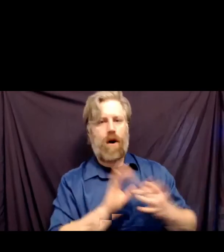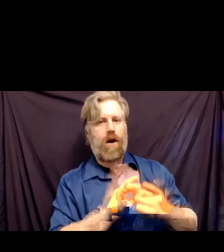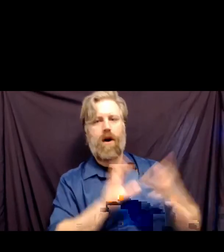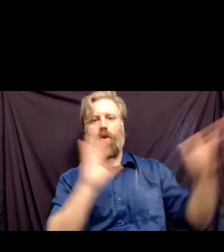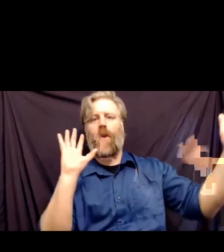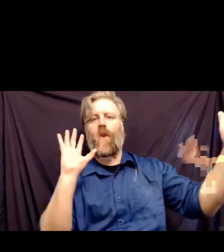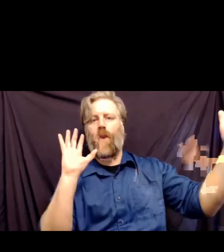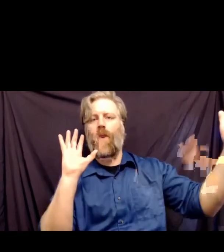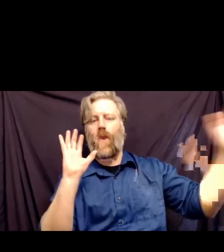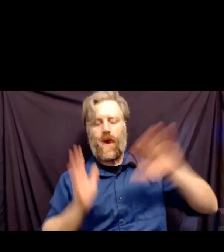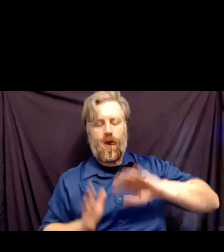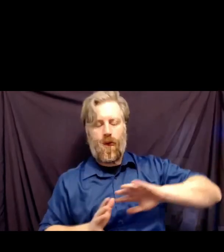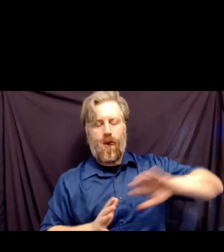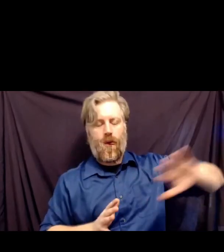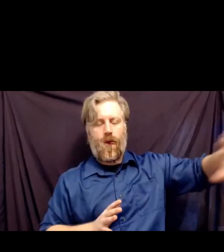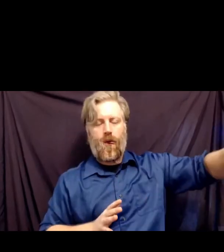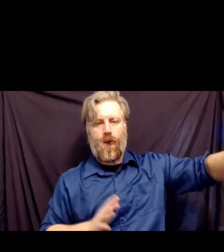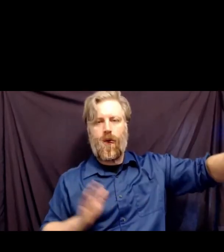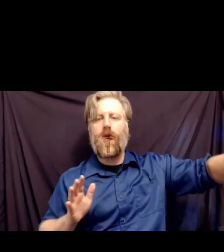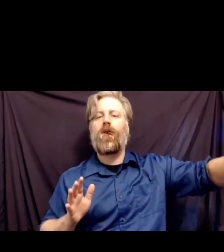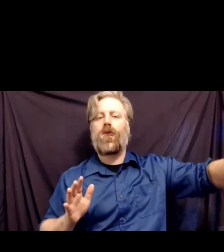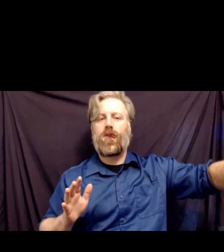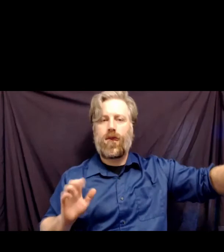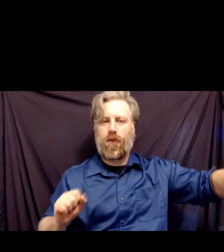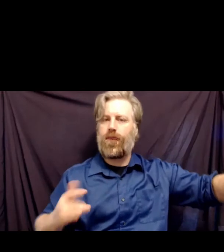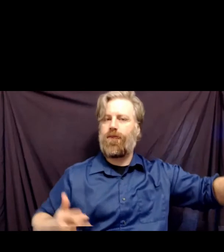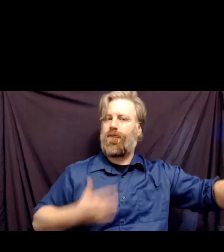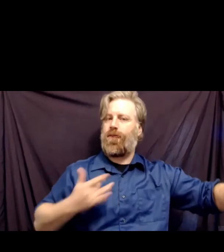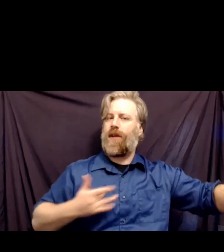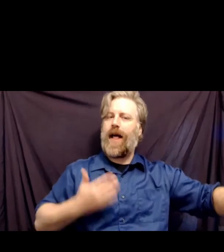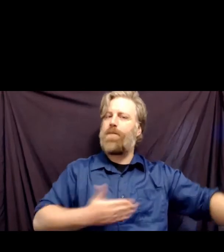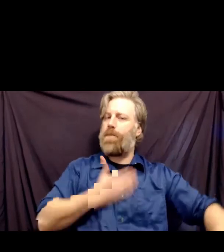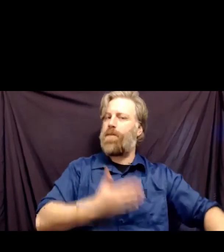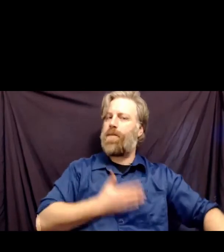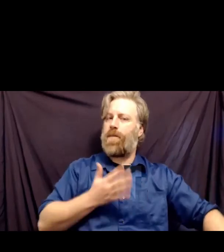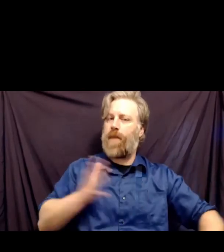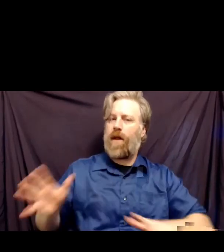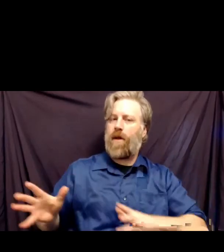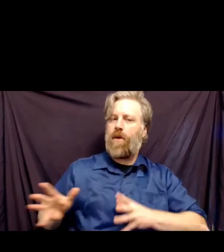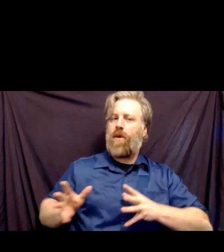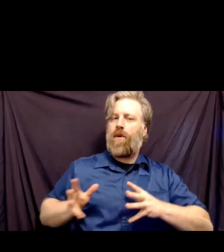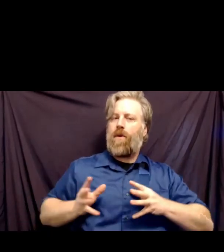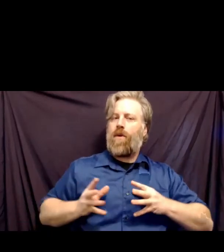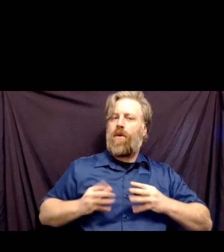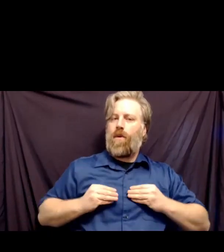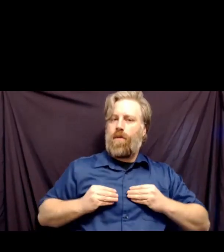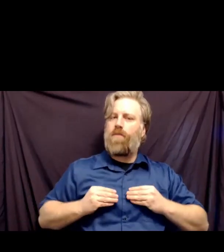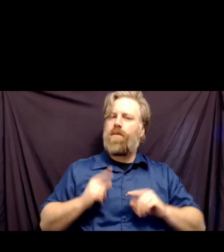the anger and just feeling what it feels like to be happy. Now there are